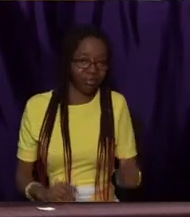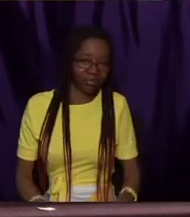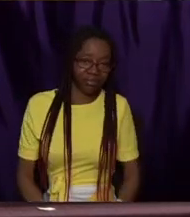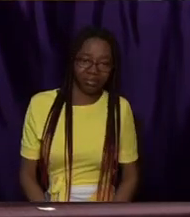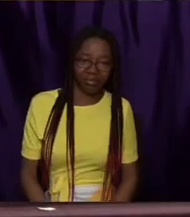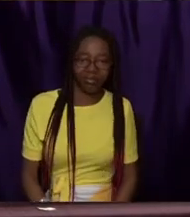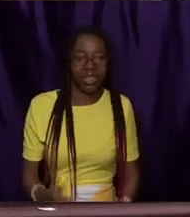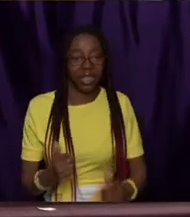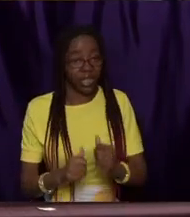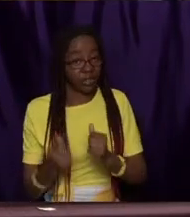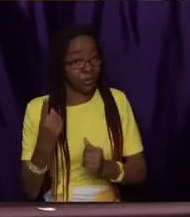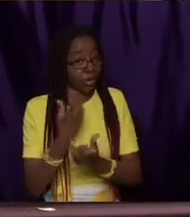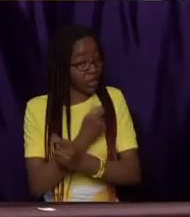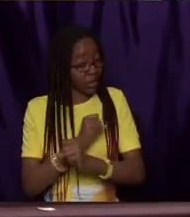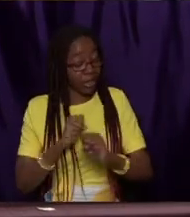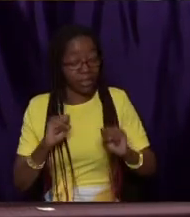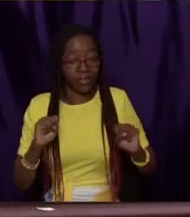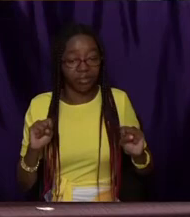Everybody say